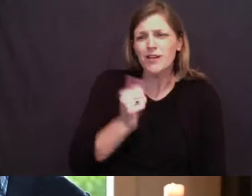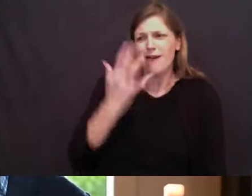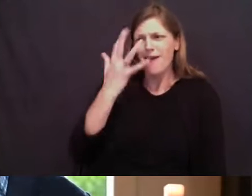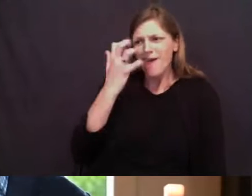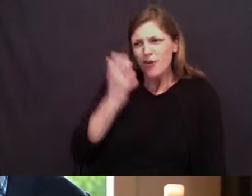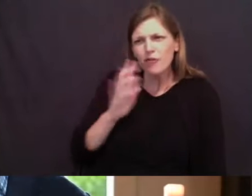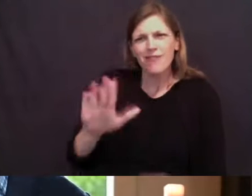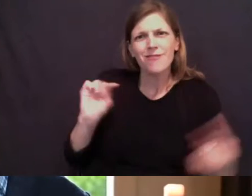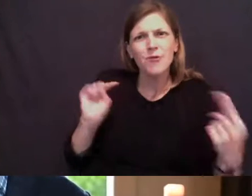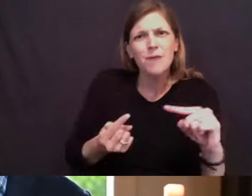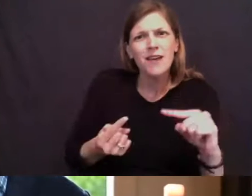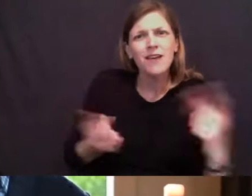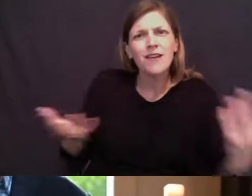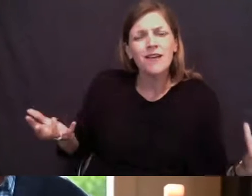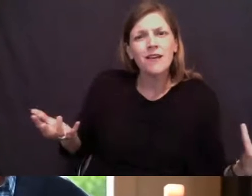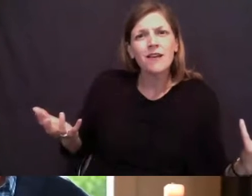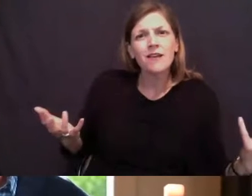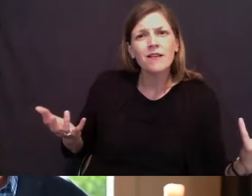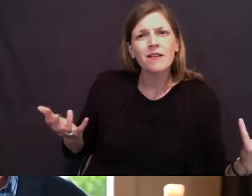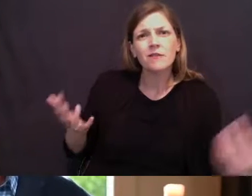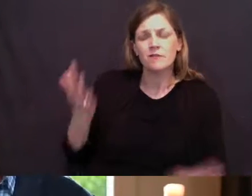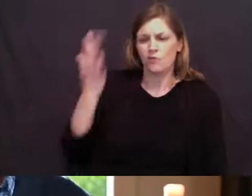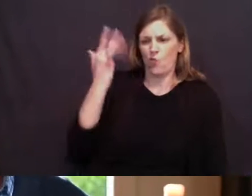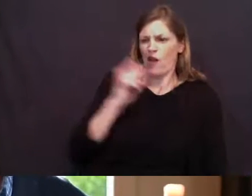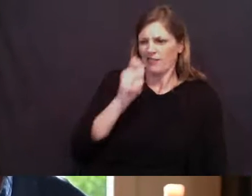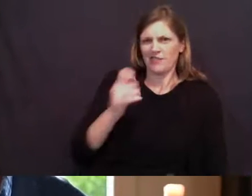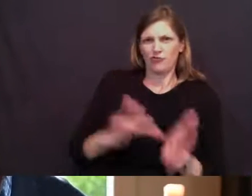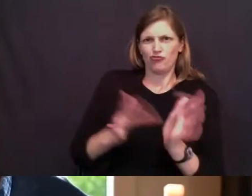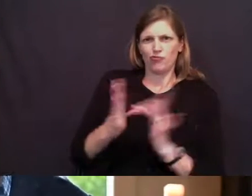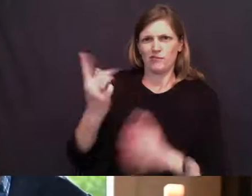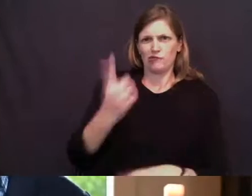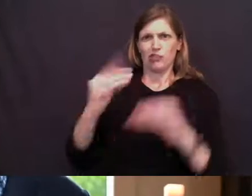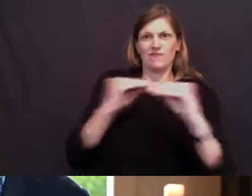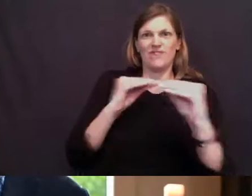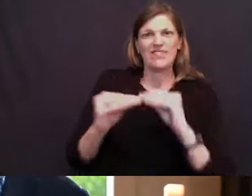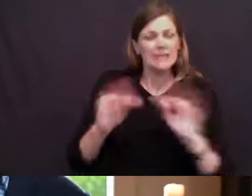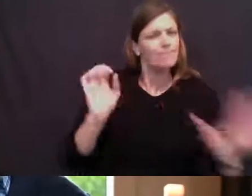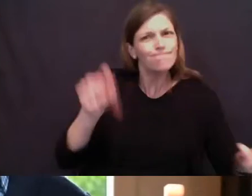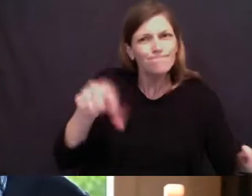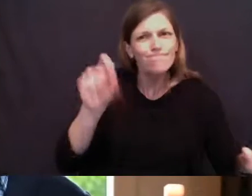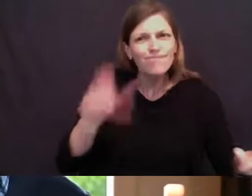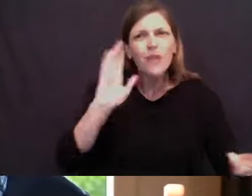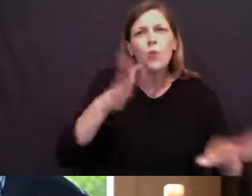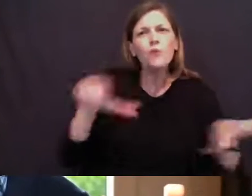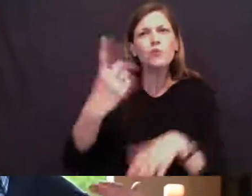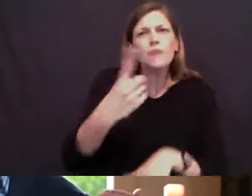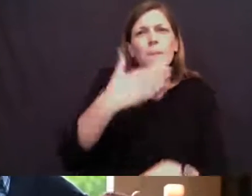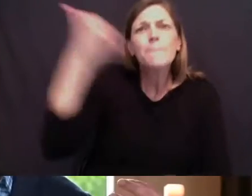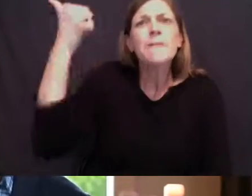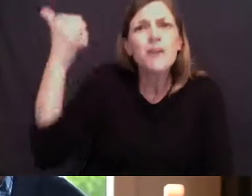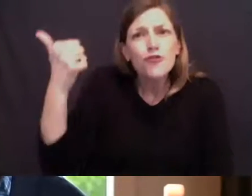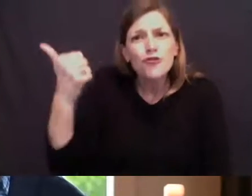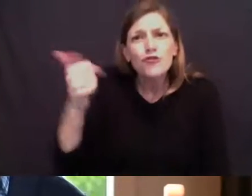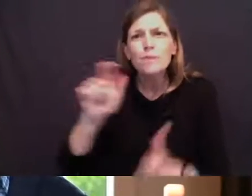pain. But why doesn't Jesus just fix it? He is. He's doing it something far better, far greater than we can even ask